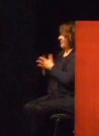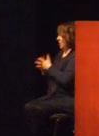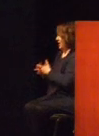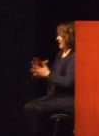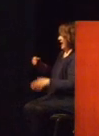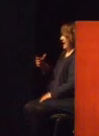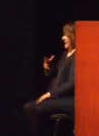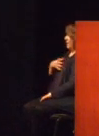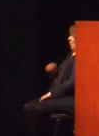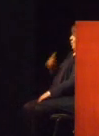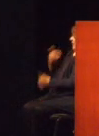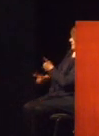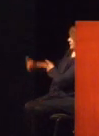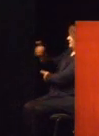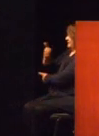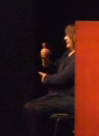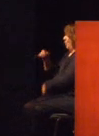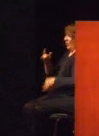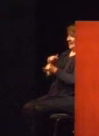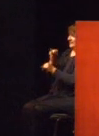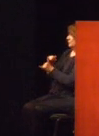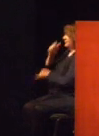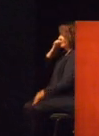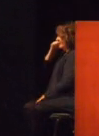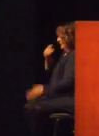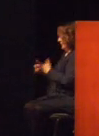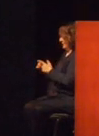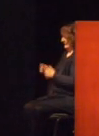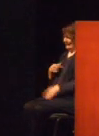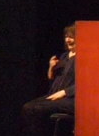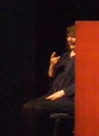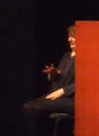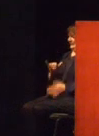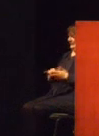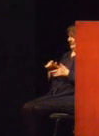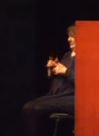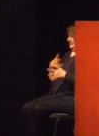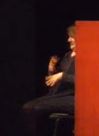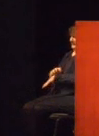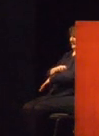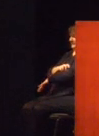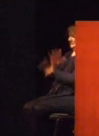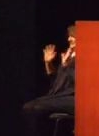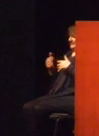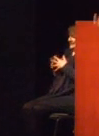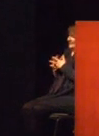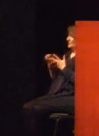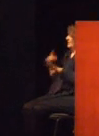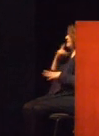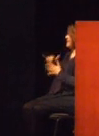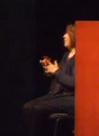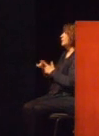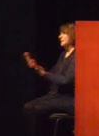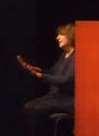supremacy or institutionalized racism, whatever the word is that you're like, I don't like that word, it gives me the heebie-jeebies, I don't know how to, you know, to